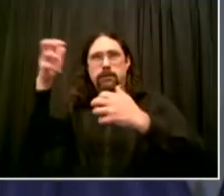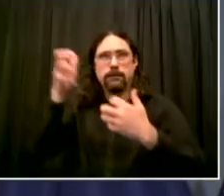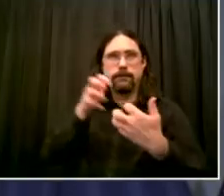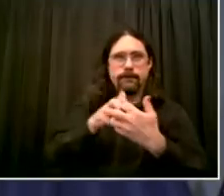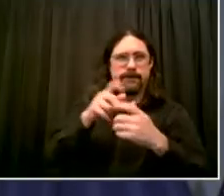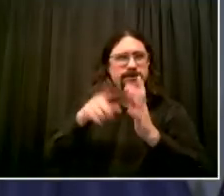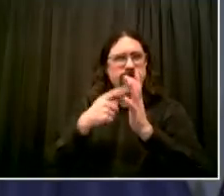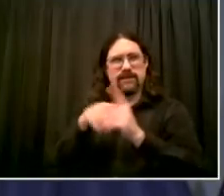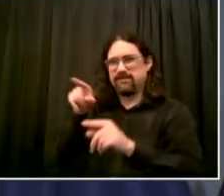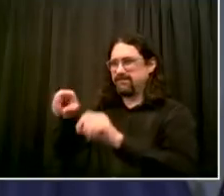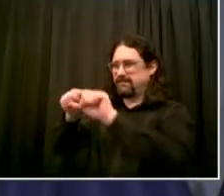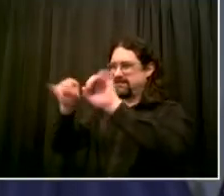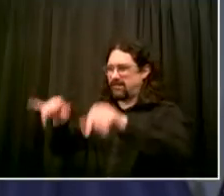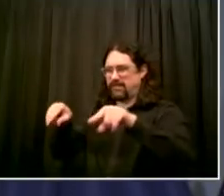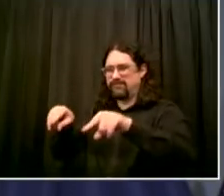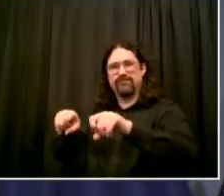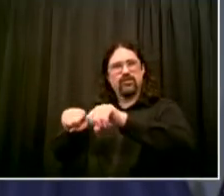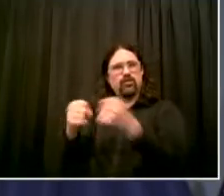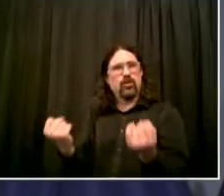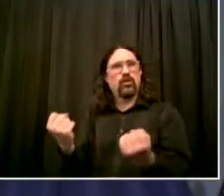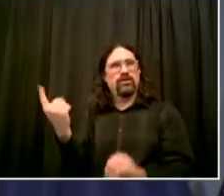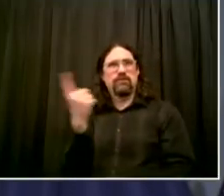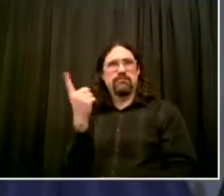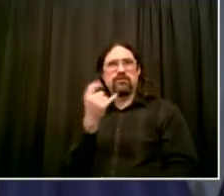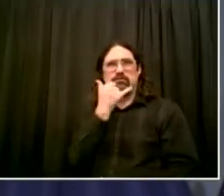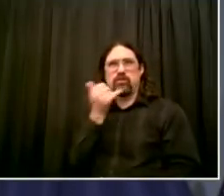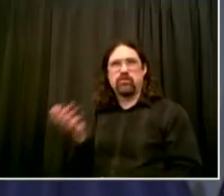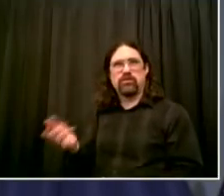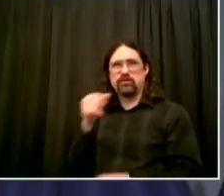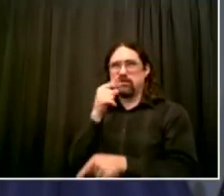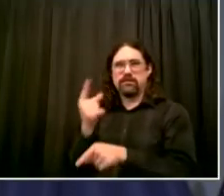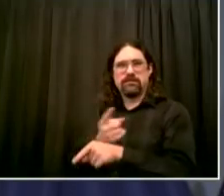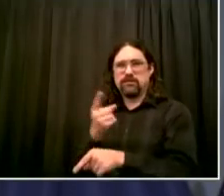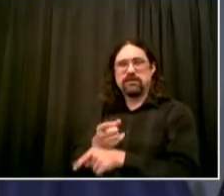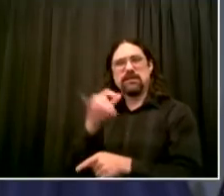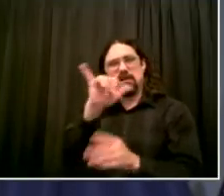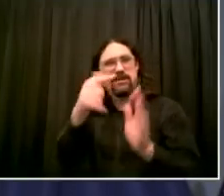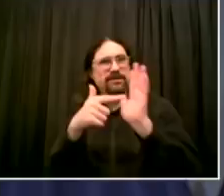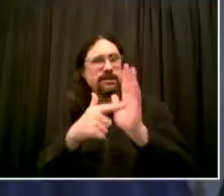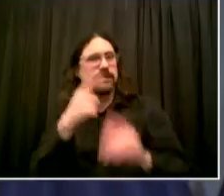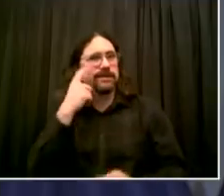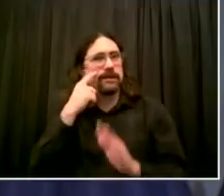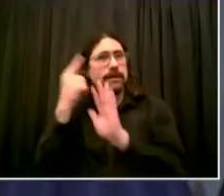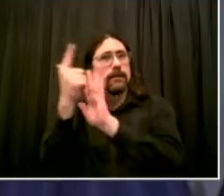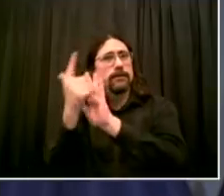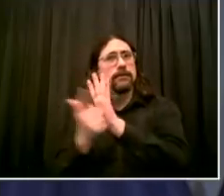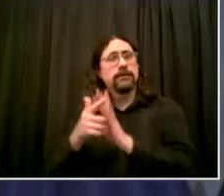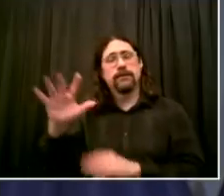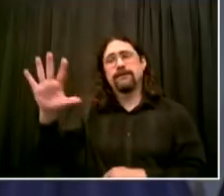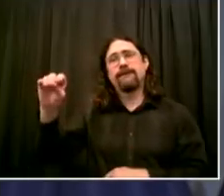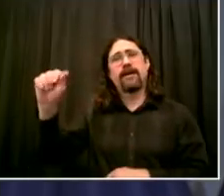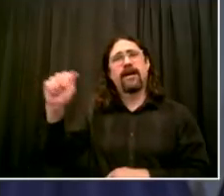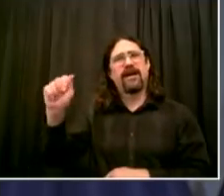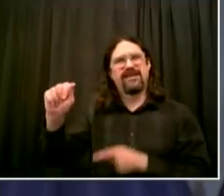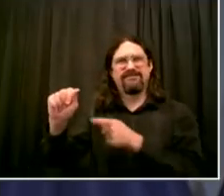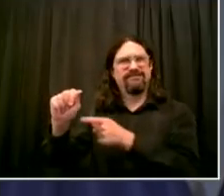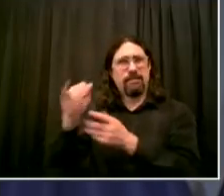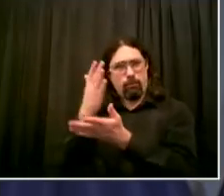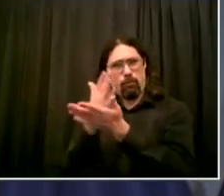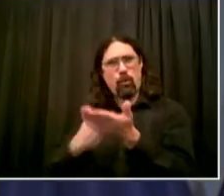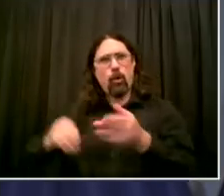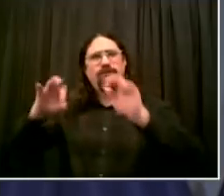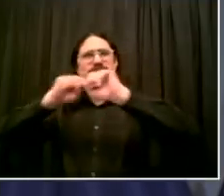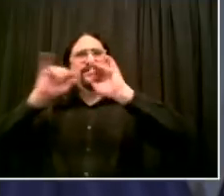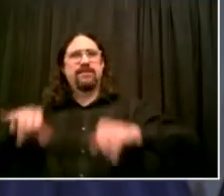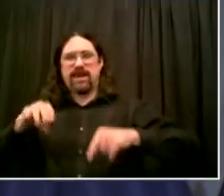with regard to transparency with authority and accountability for law enforcement. That is very important for change to occur, a transformation